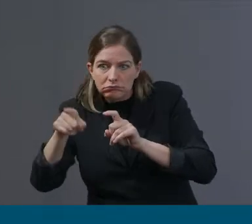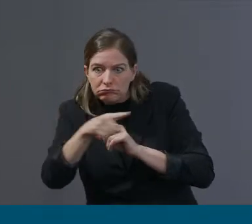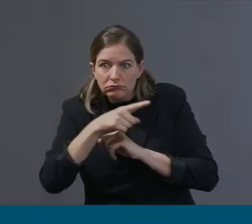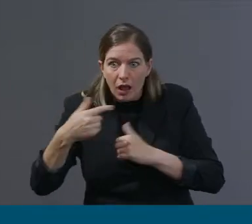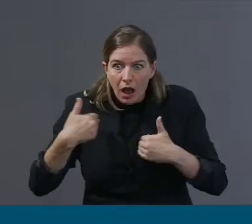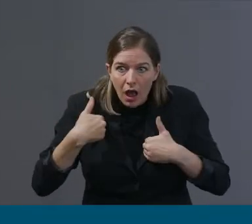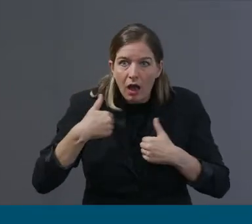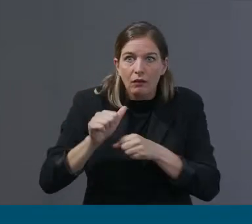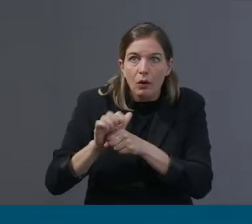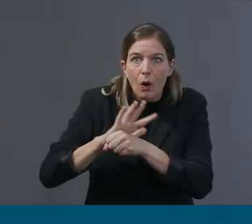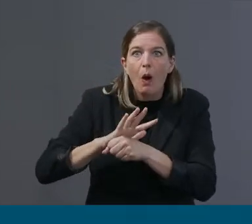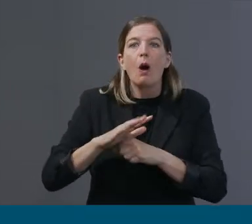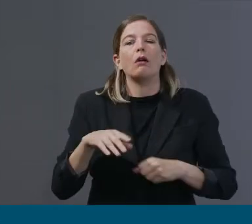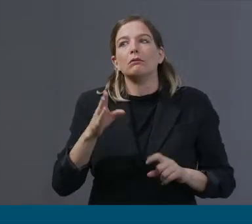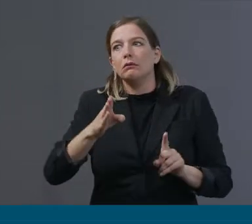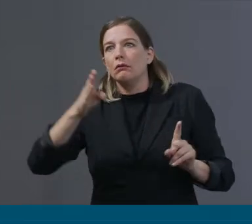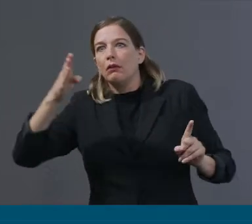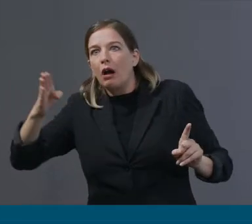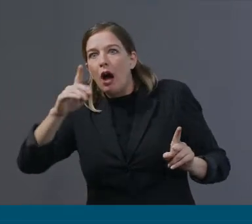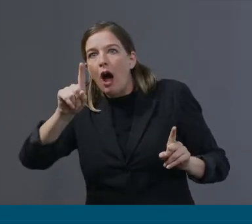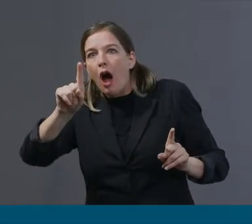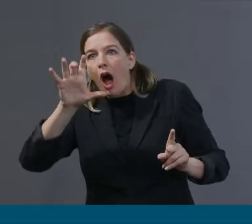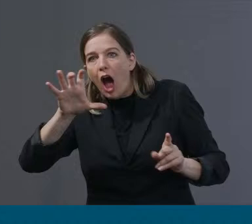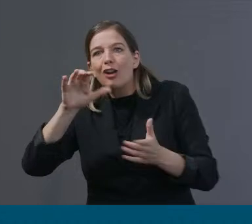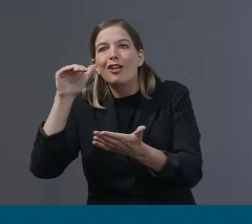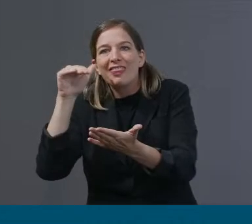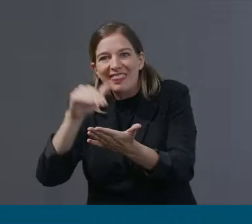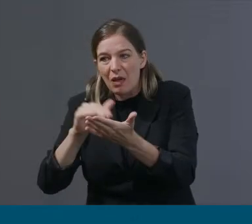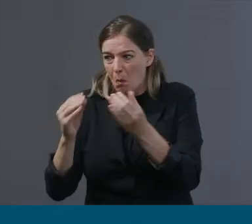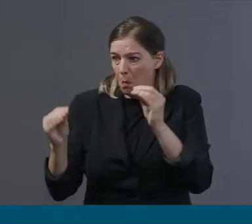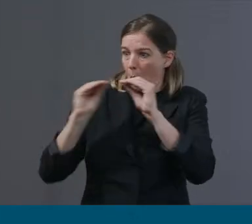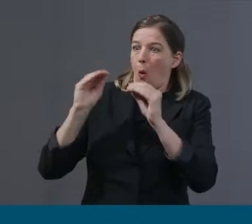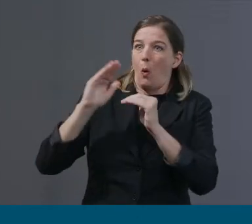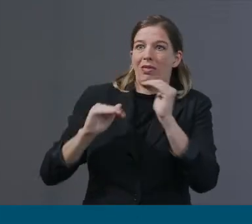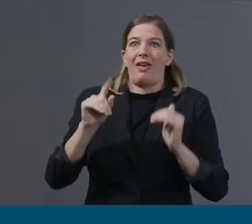136,000 plus serology or antibody tests.